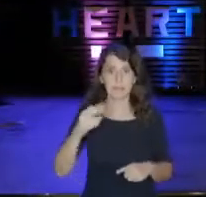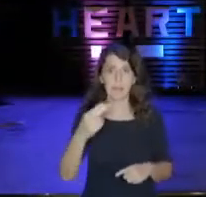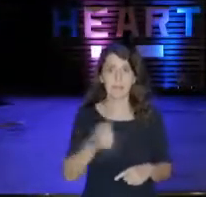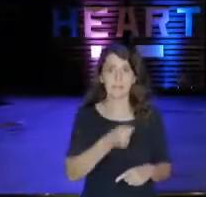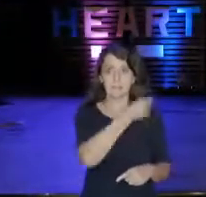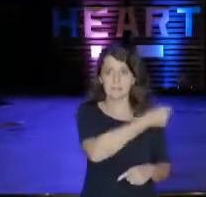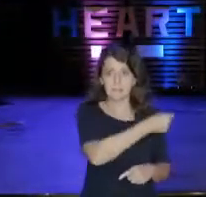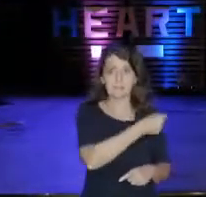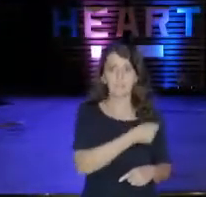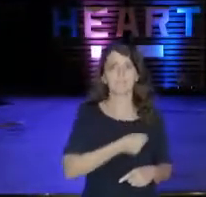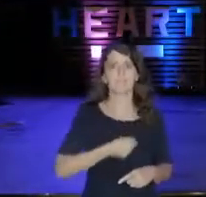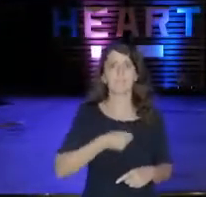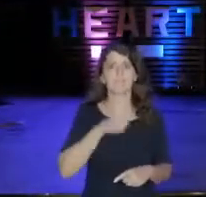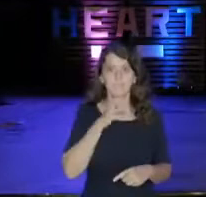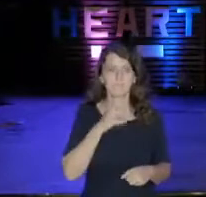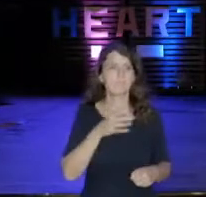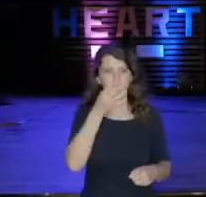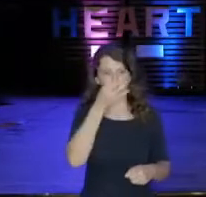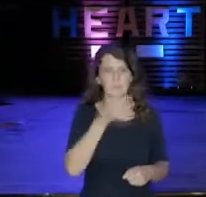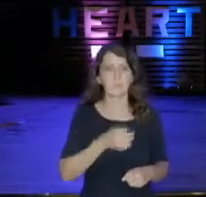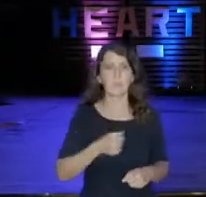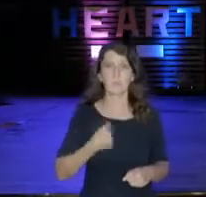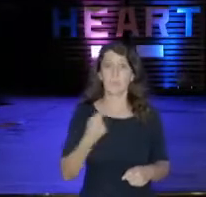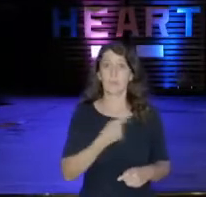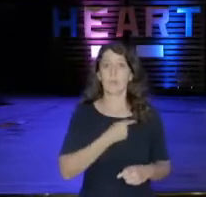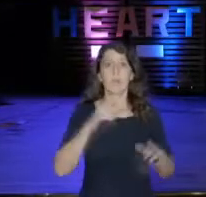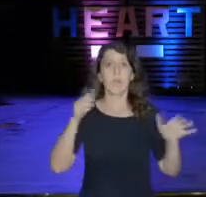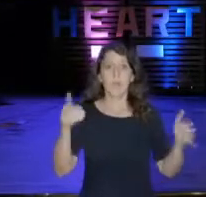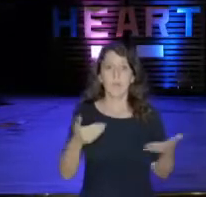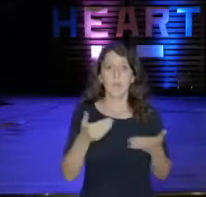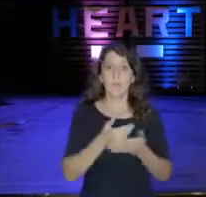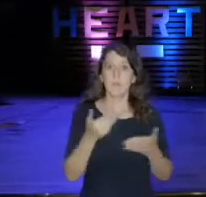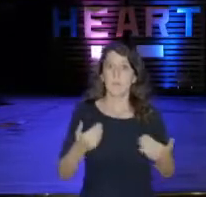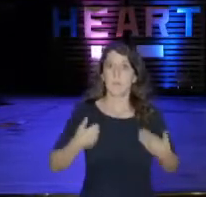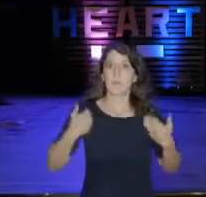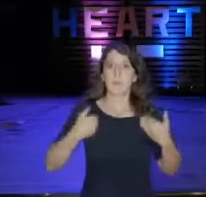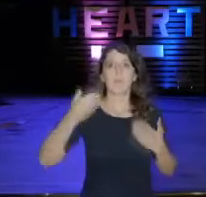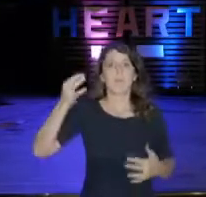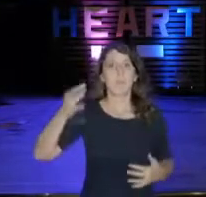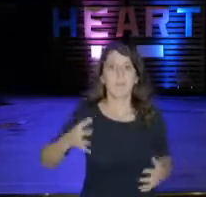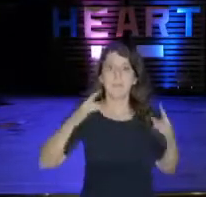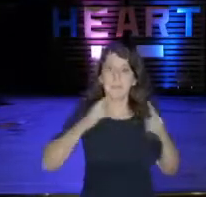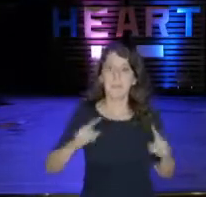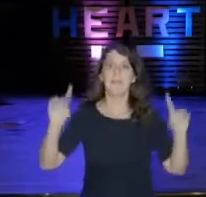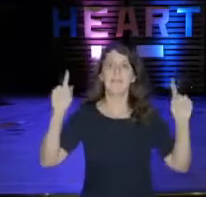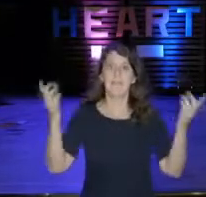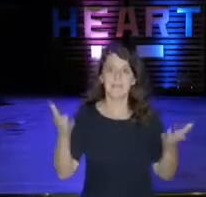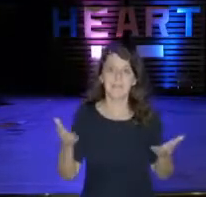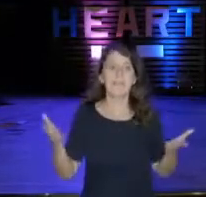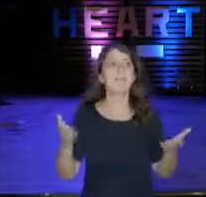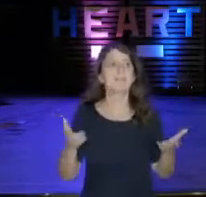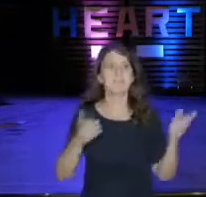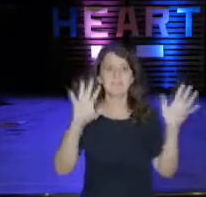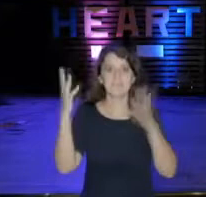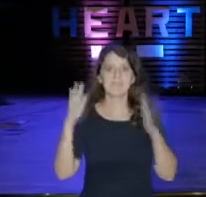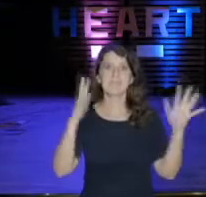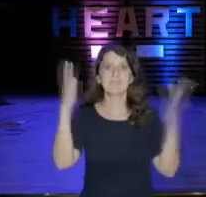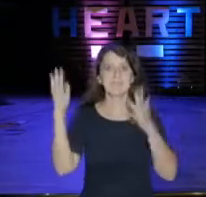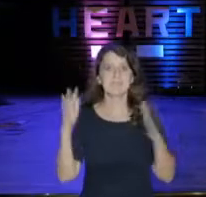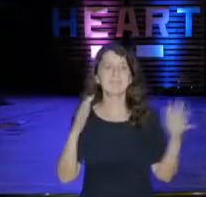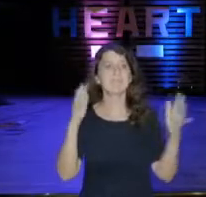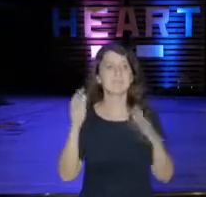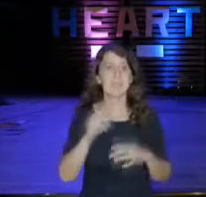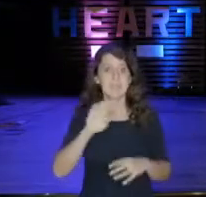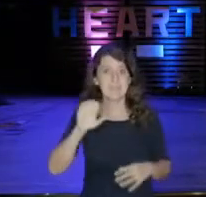so we're excited that we are welcoming our new youth pastor into Visalia. So Zach, will